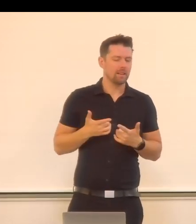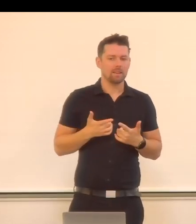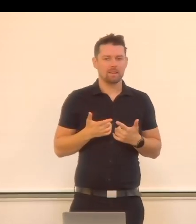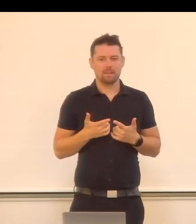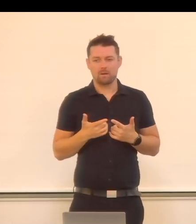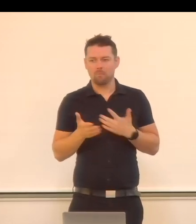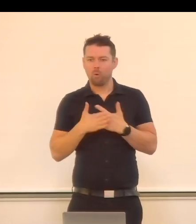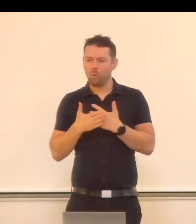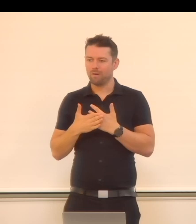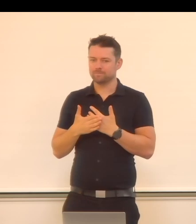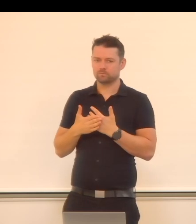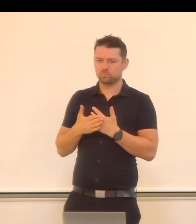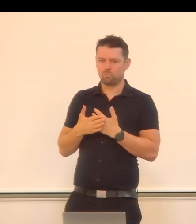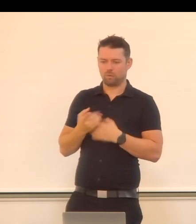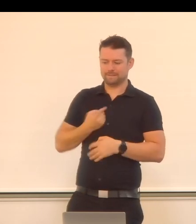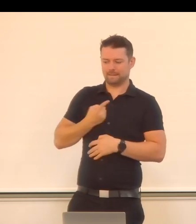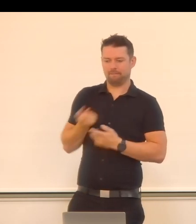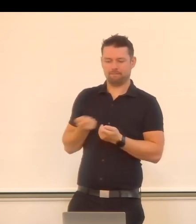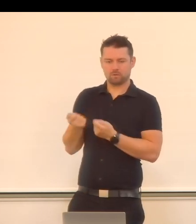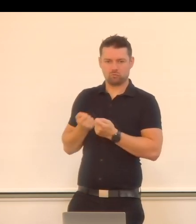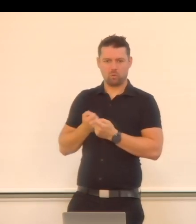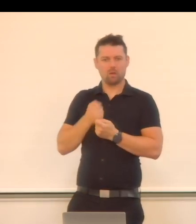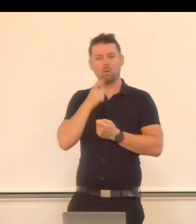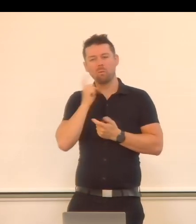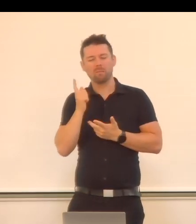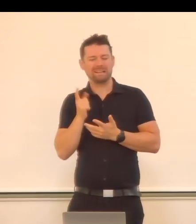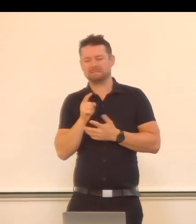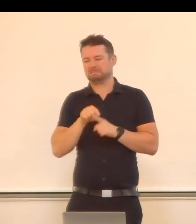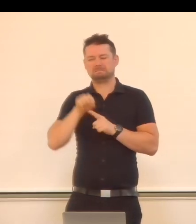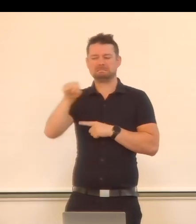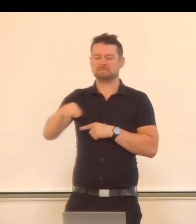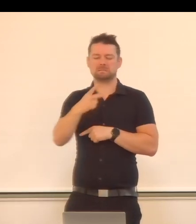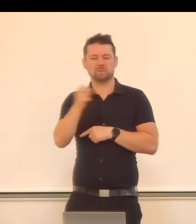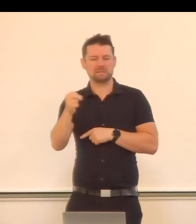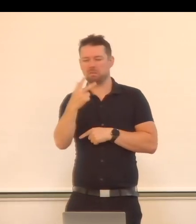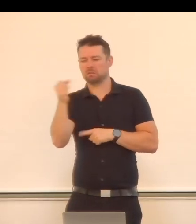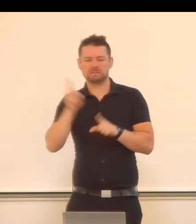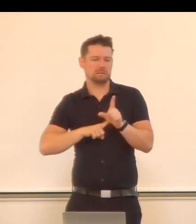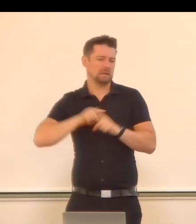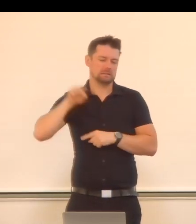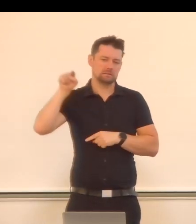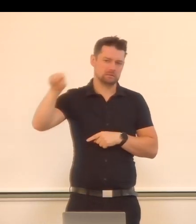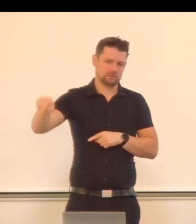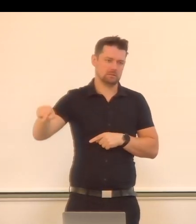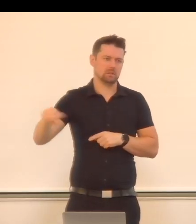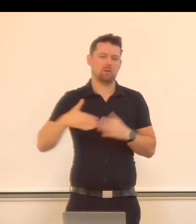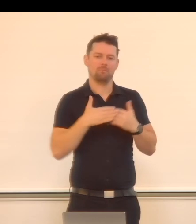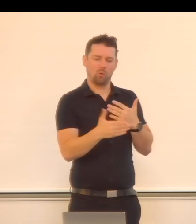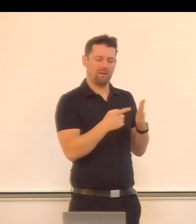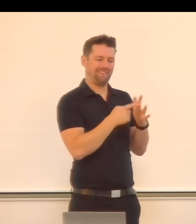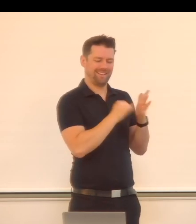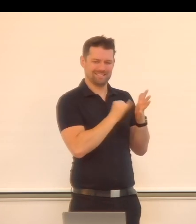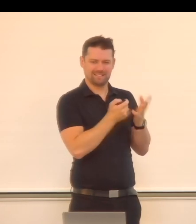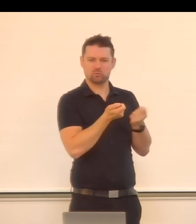towards, but you're talking about the next 20 years or more. it's probably going to be more on the spectrum of